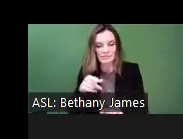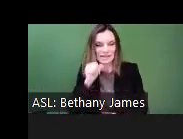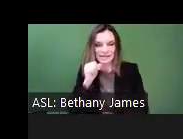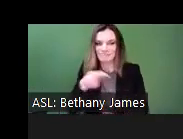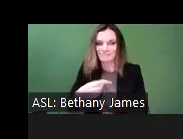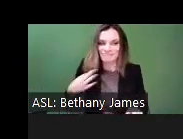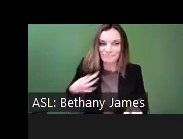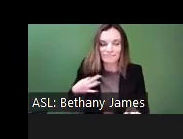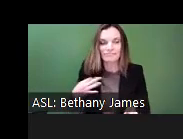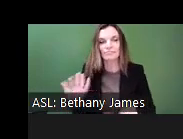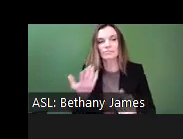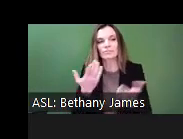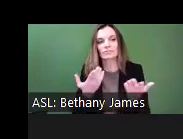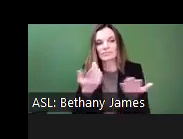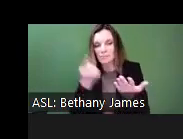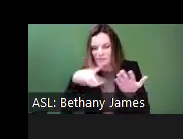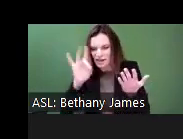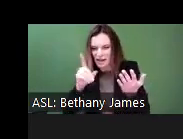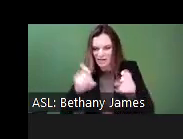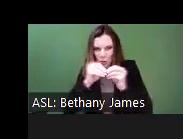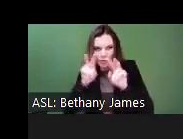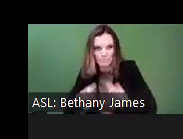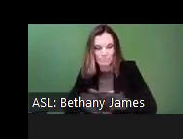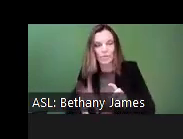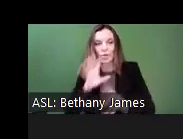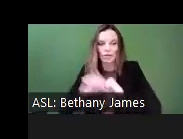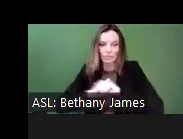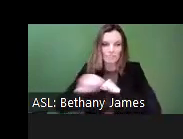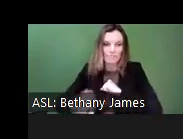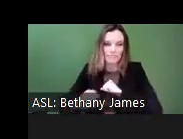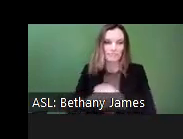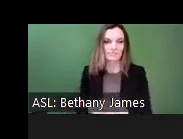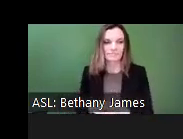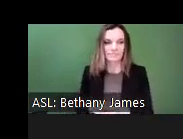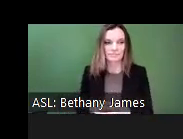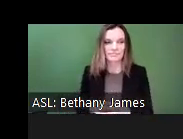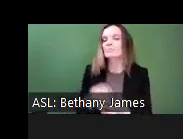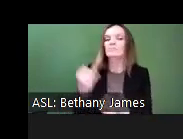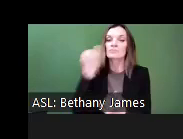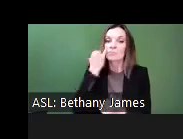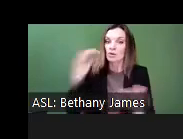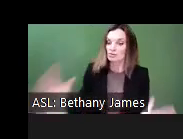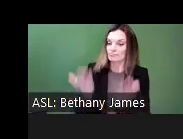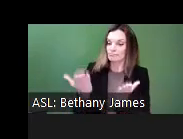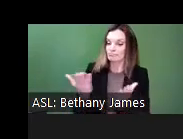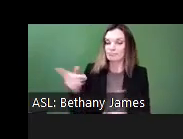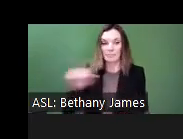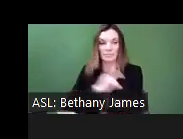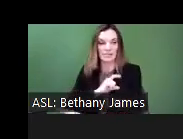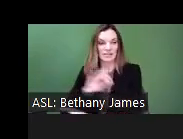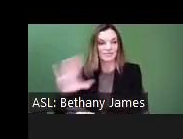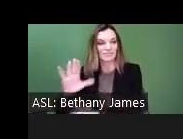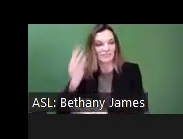you ineligible. If everything's good, you go for the hearing in front of the judge and ask the judge to set aside the